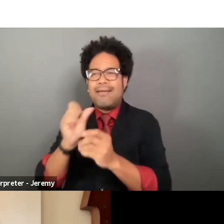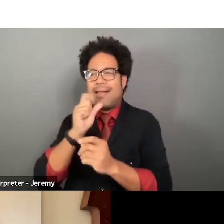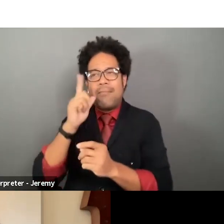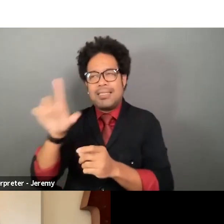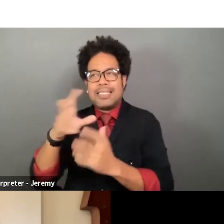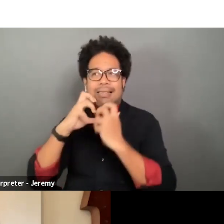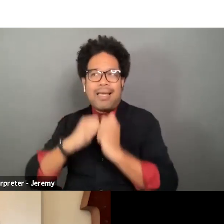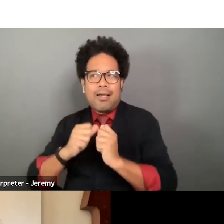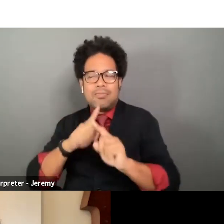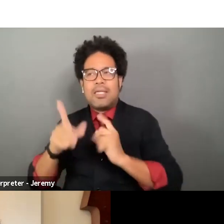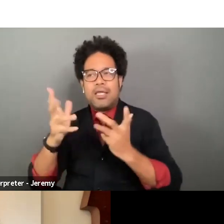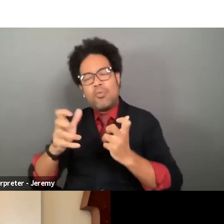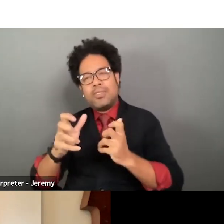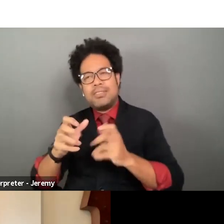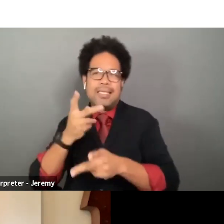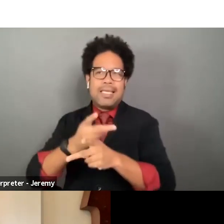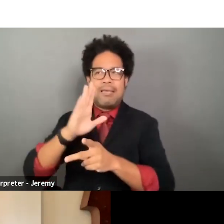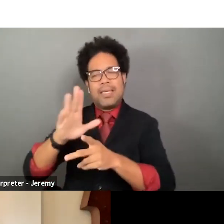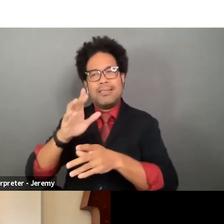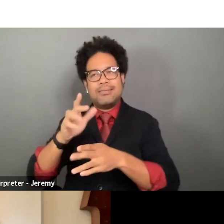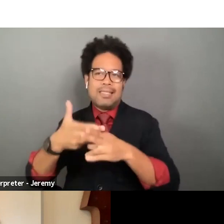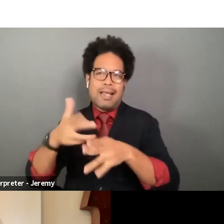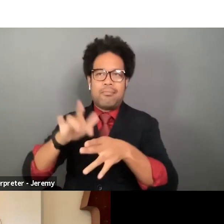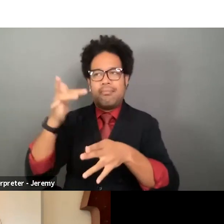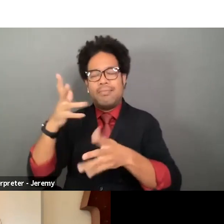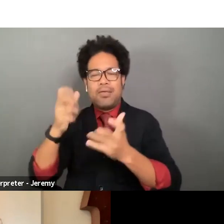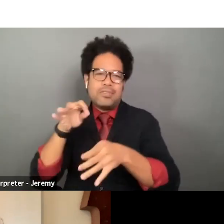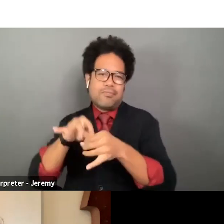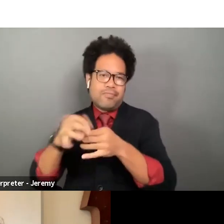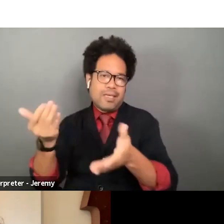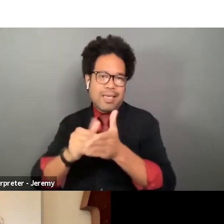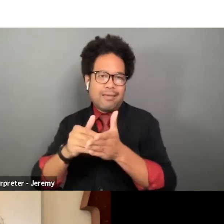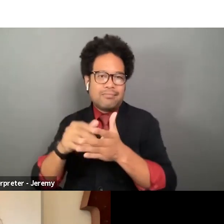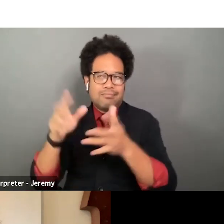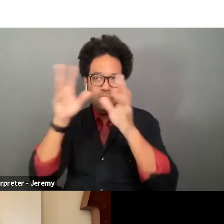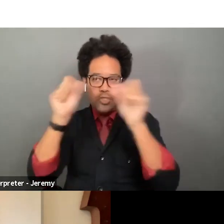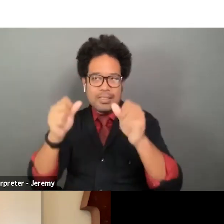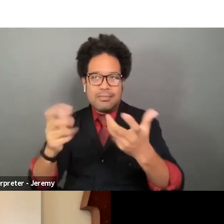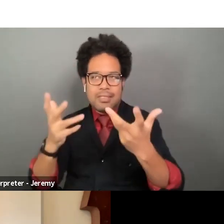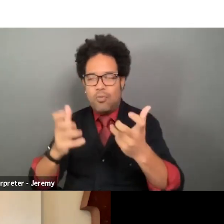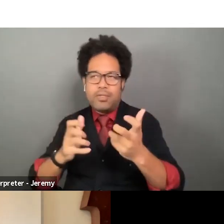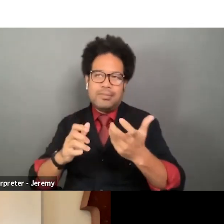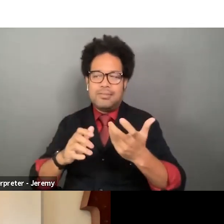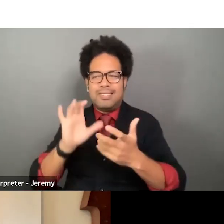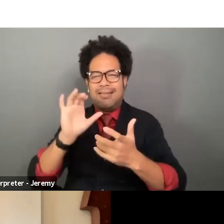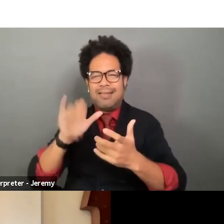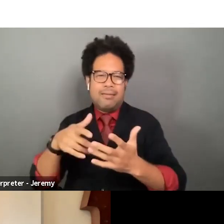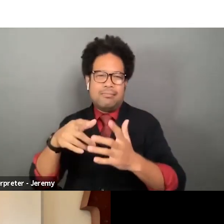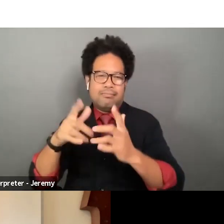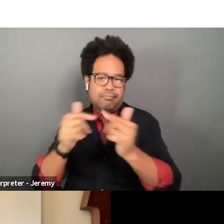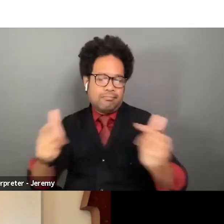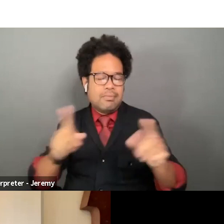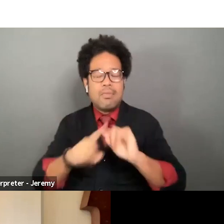because he wants to keep his image, he wants to be reelected, they want to keep the optics going, et cetera. I think it's still